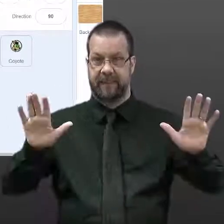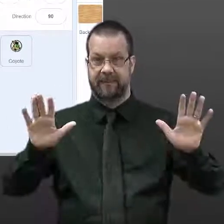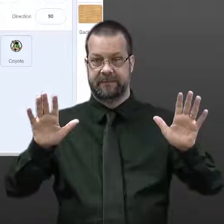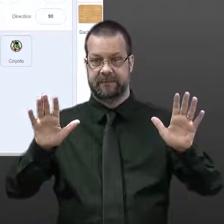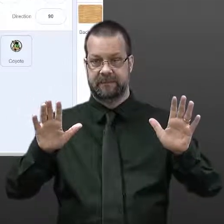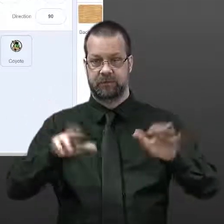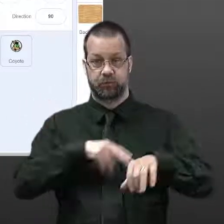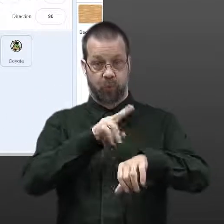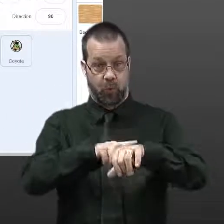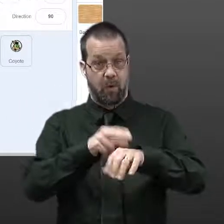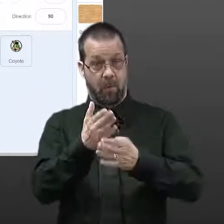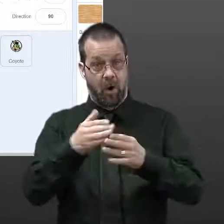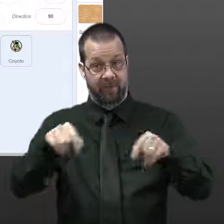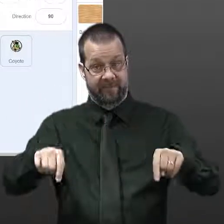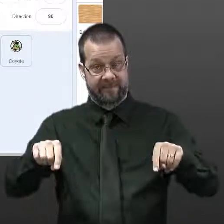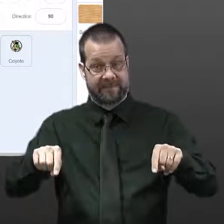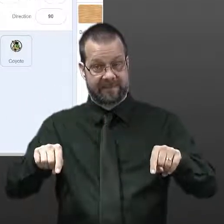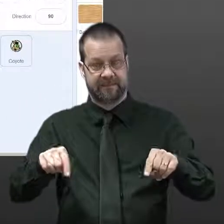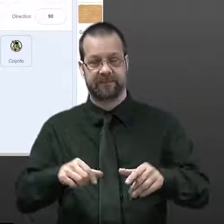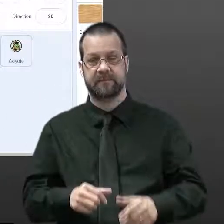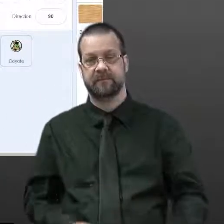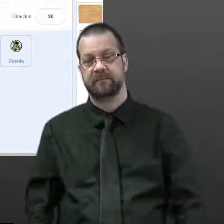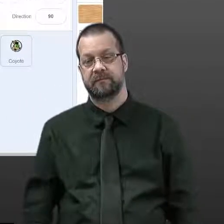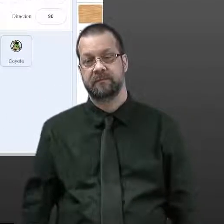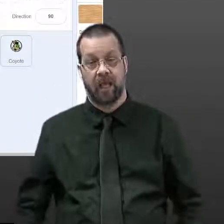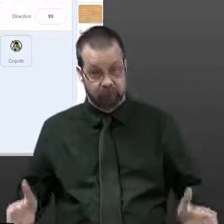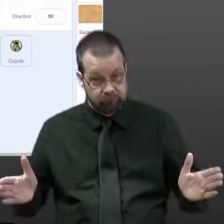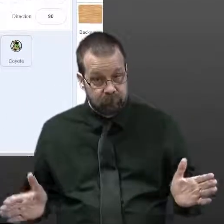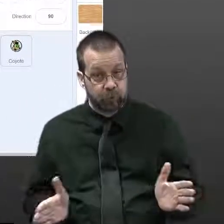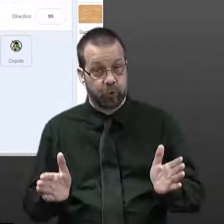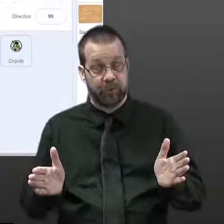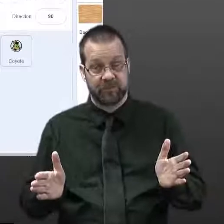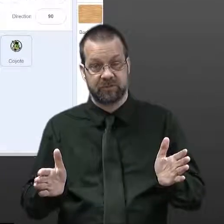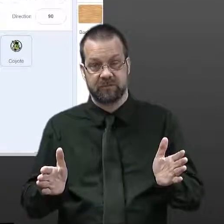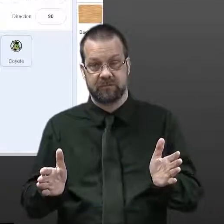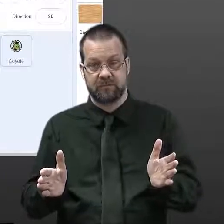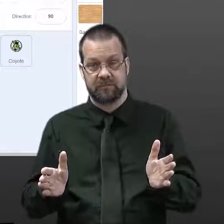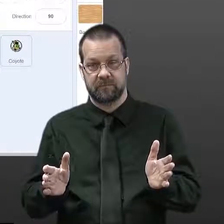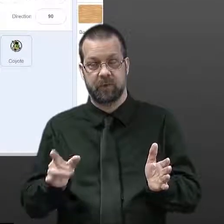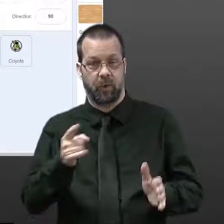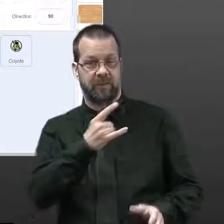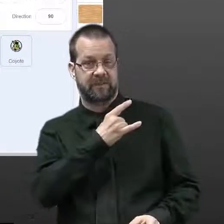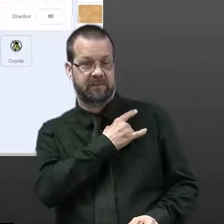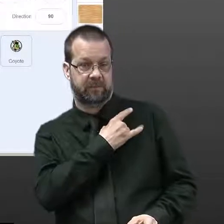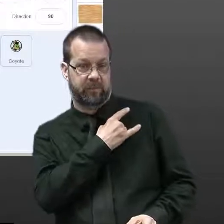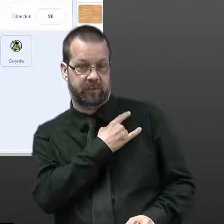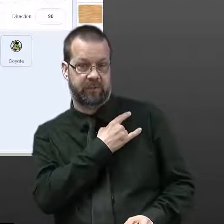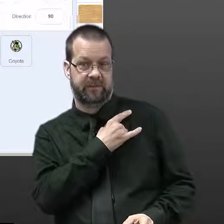with the normal part of this project. I do encourage you to go to